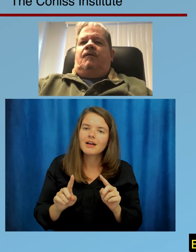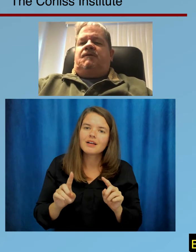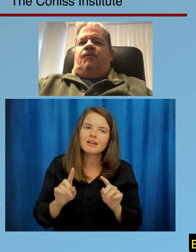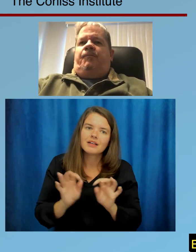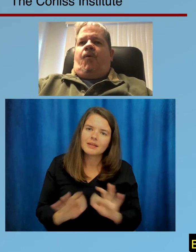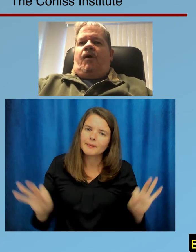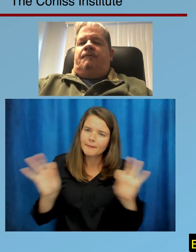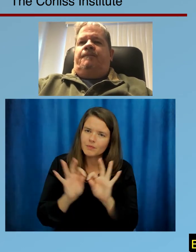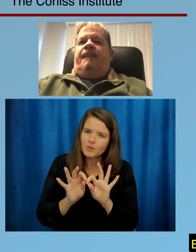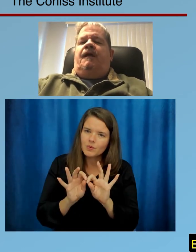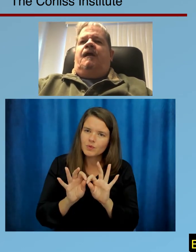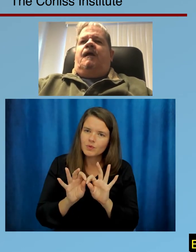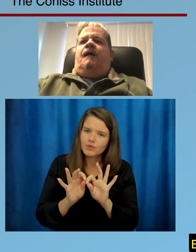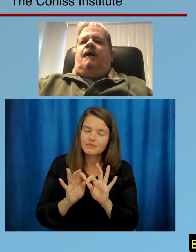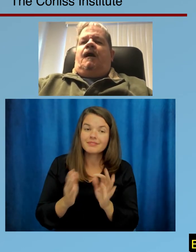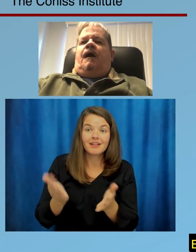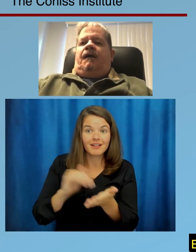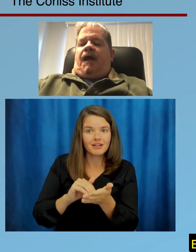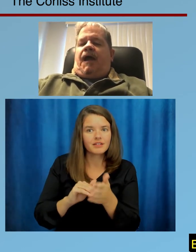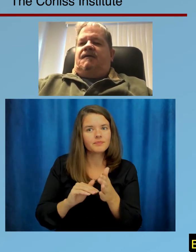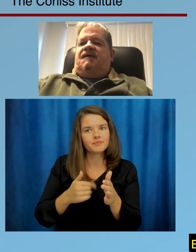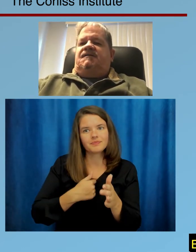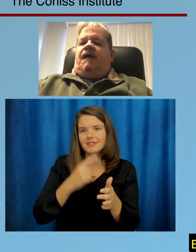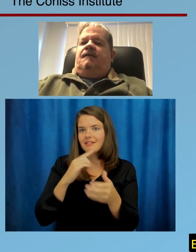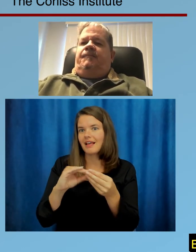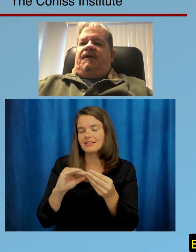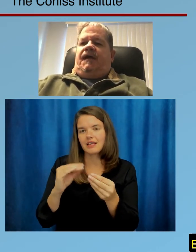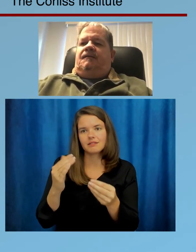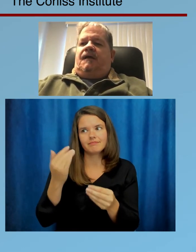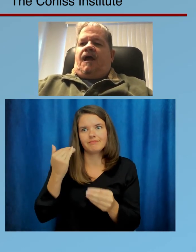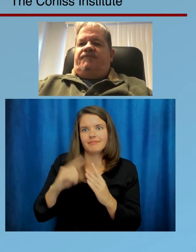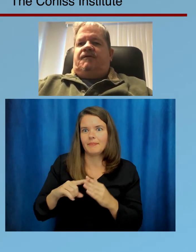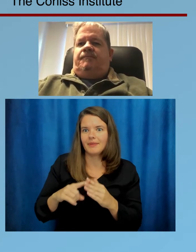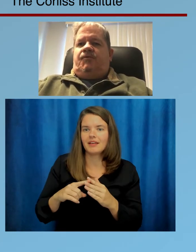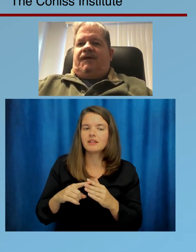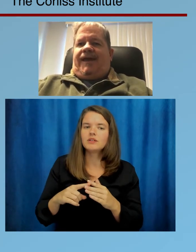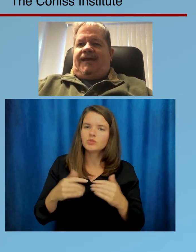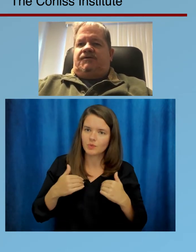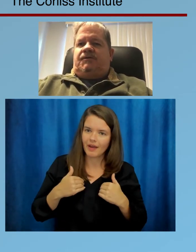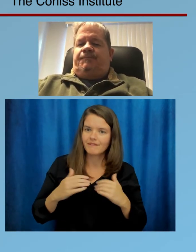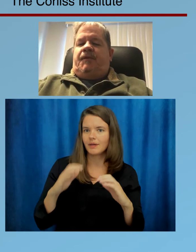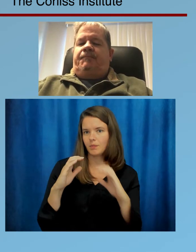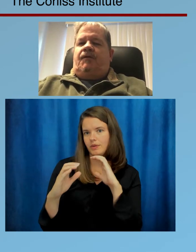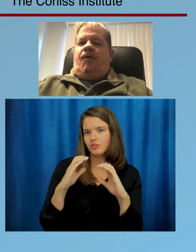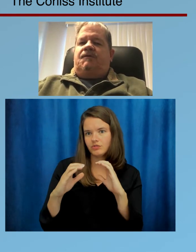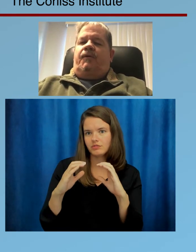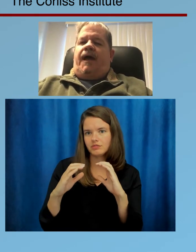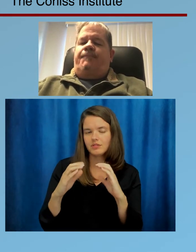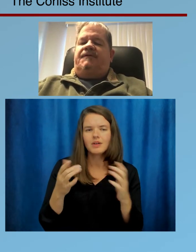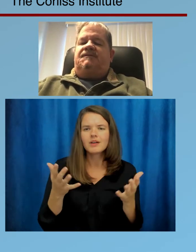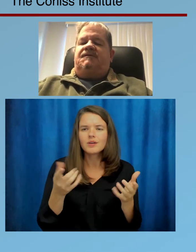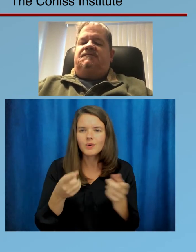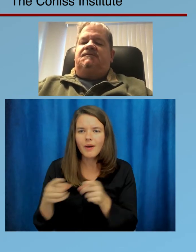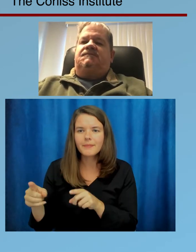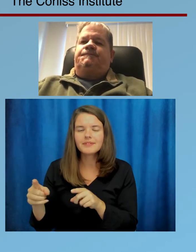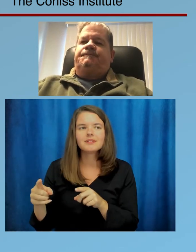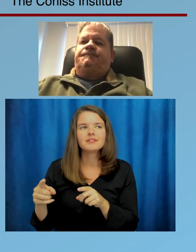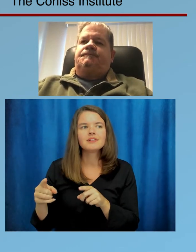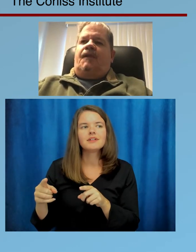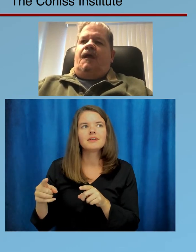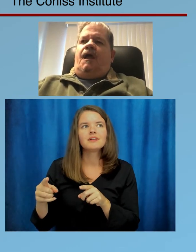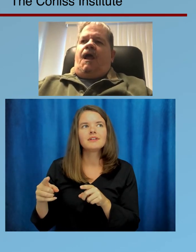it's also important, again, as I said in the beginning, to have communication, because what happens